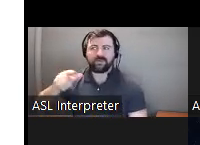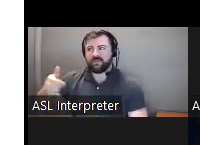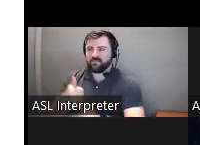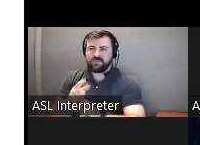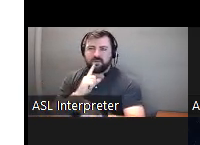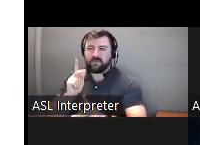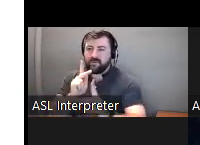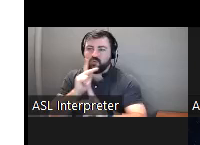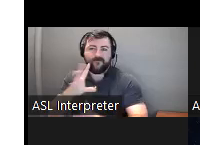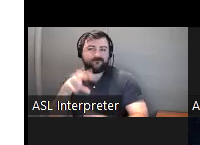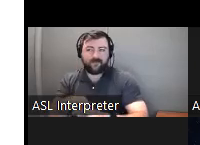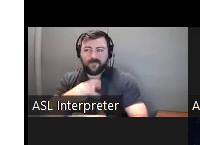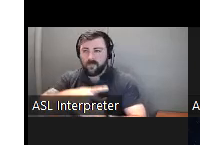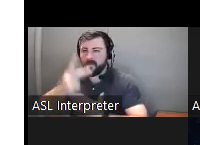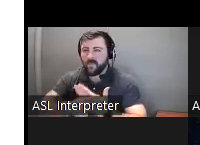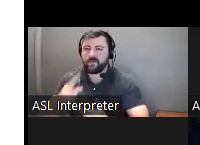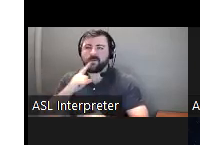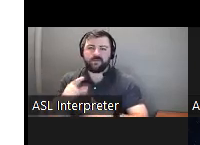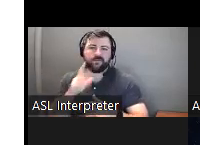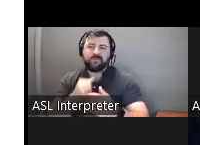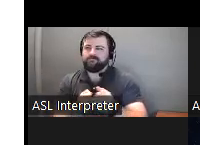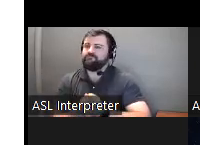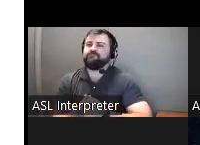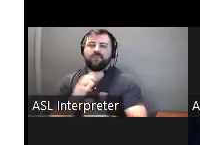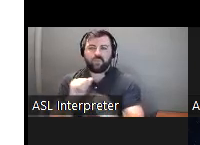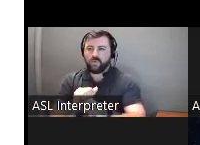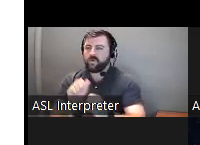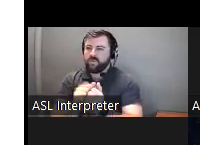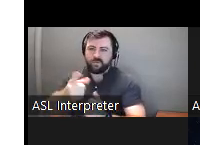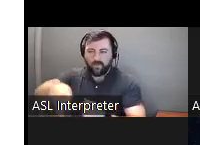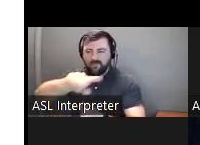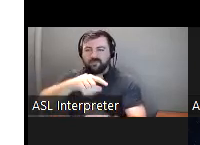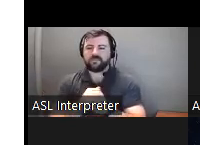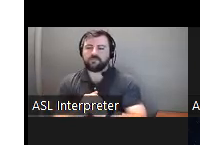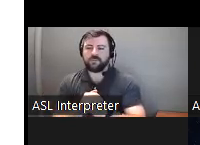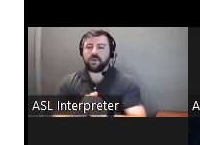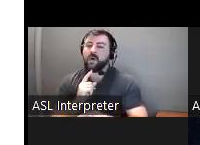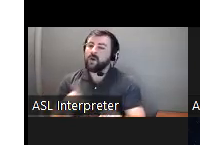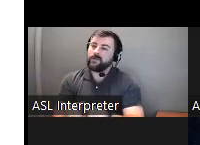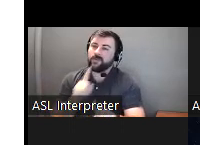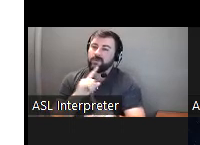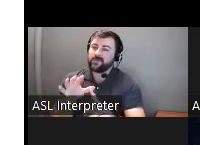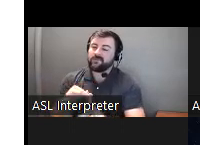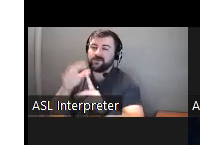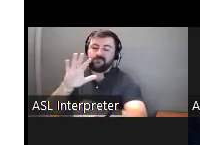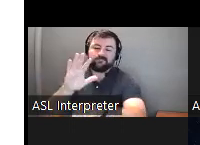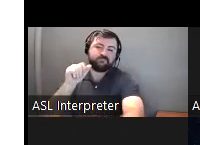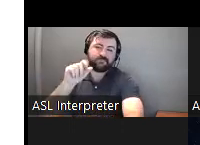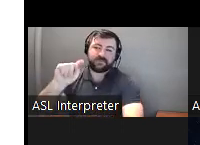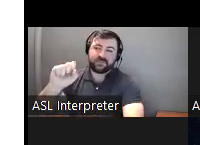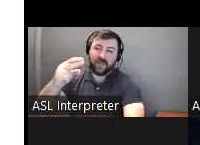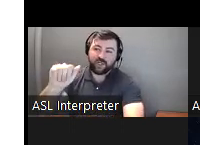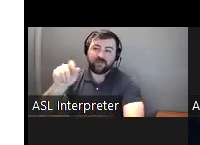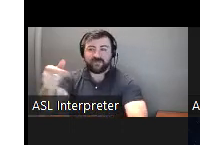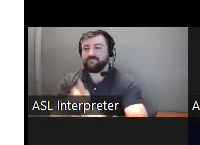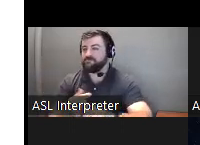will be spearheading this project and working alongside you all. And then also have to give a special shout out to Tasha, because Tasha has been a